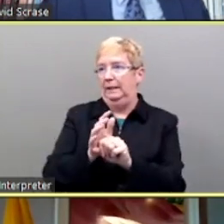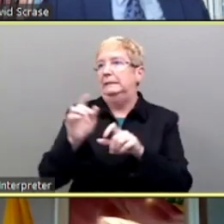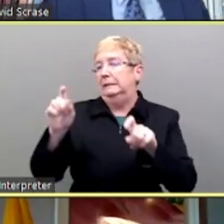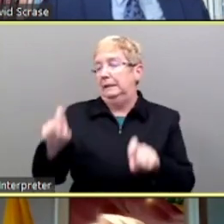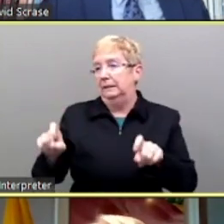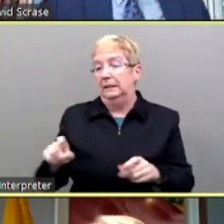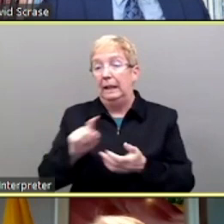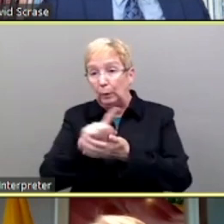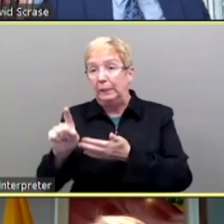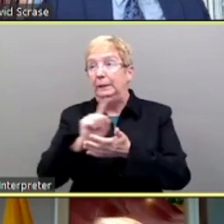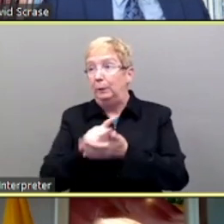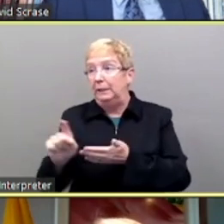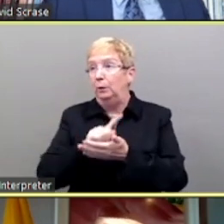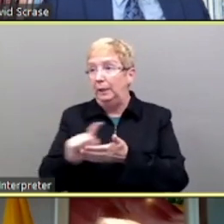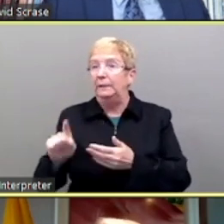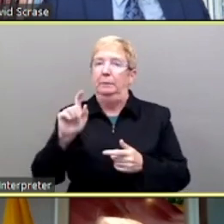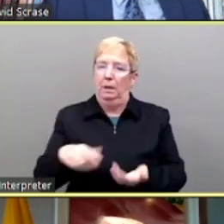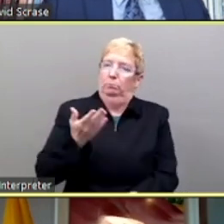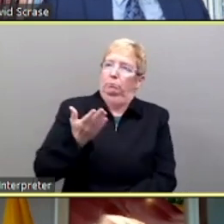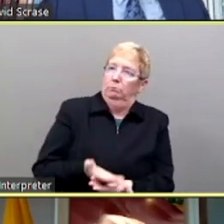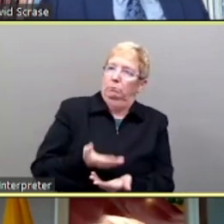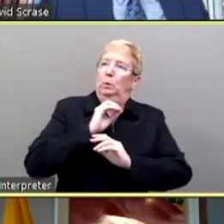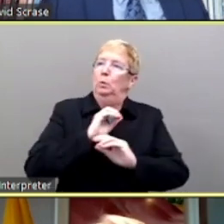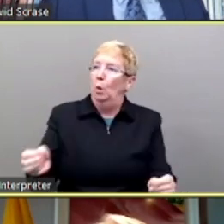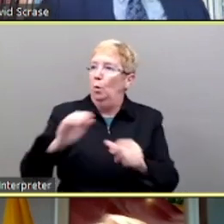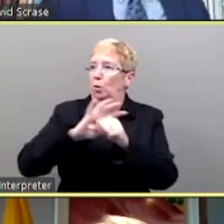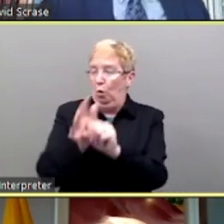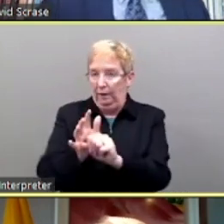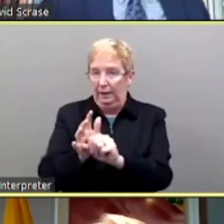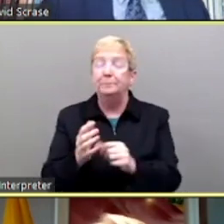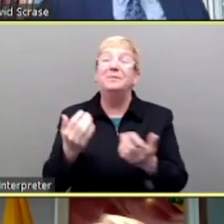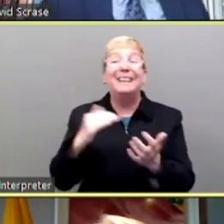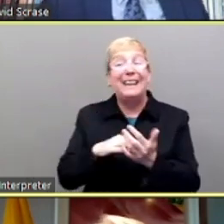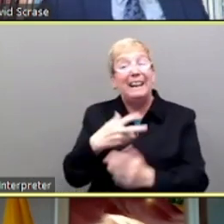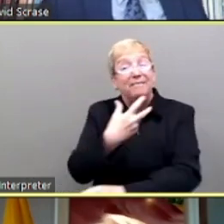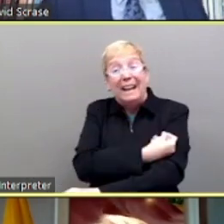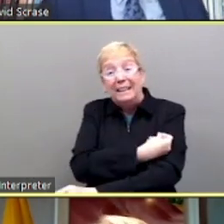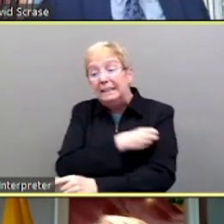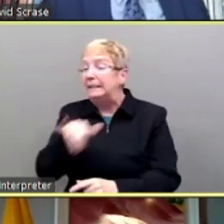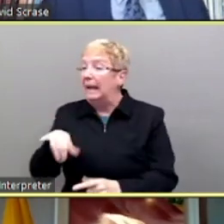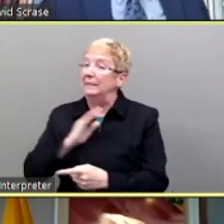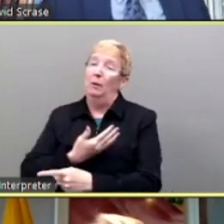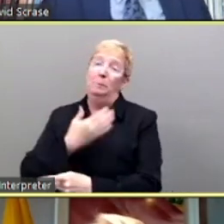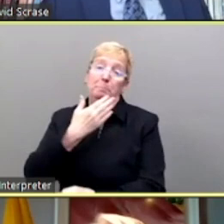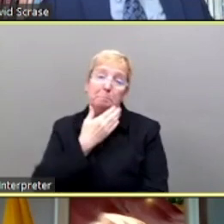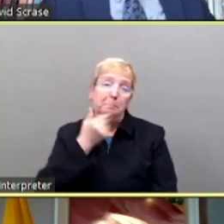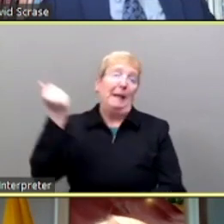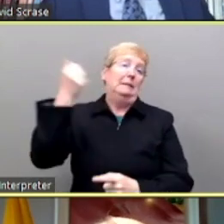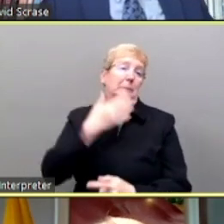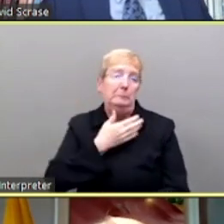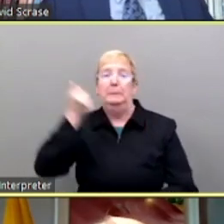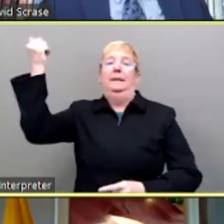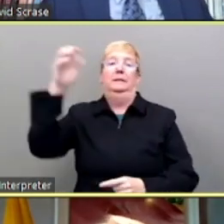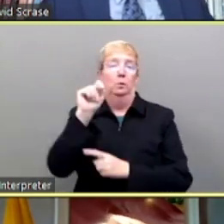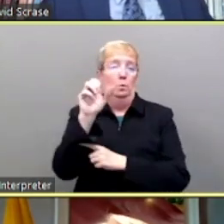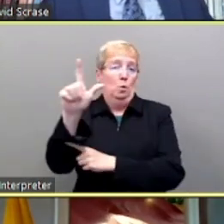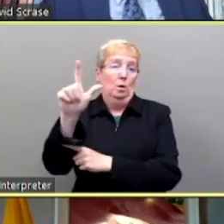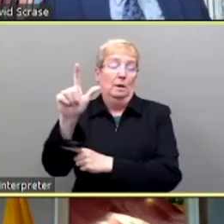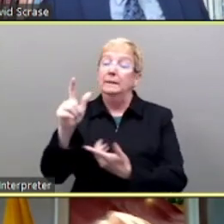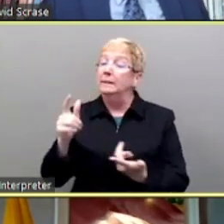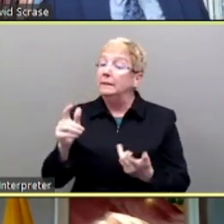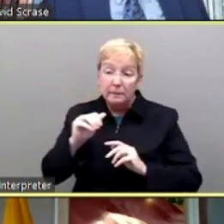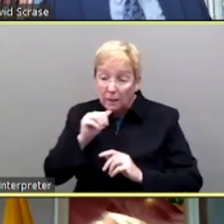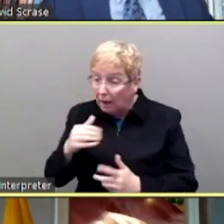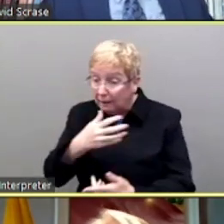the most effective tool to deal with the spread and protection of COVID and the Delta variant. And we must